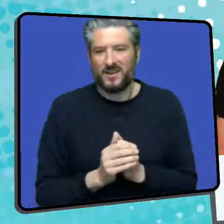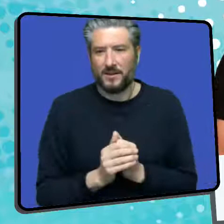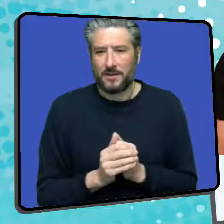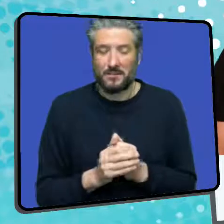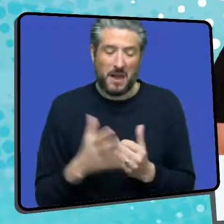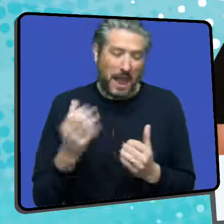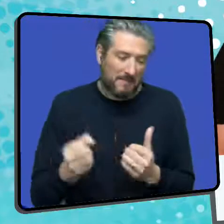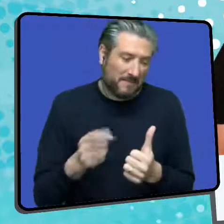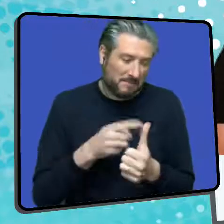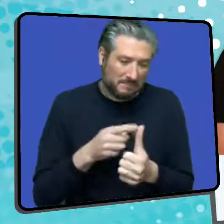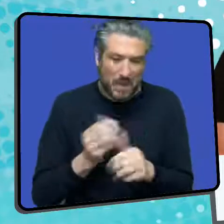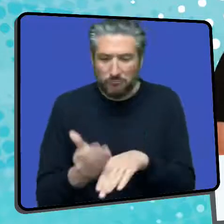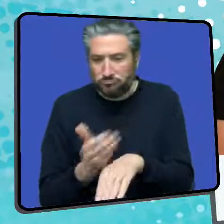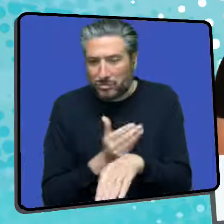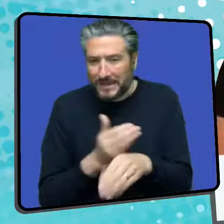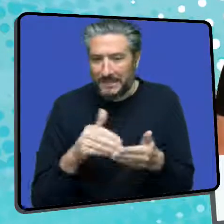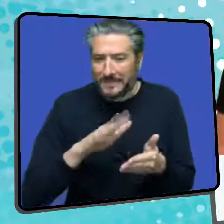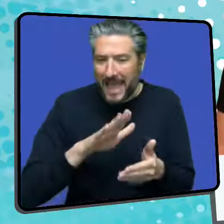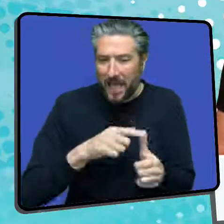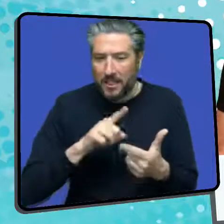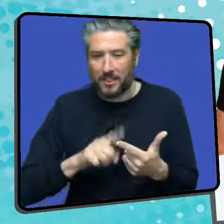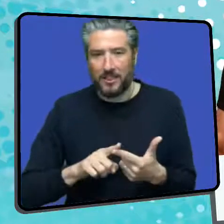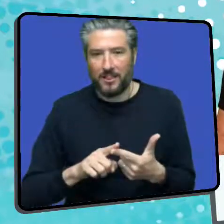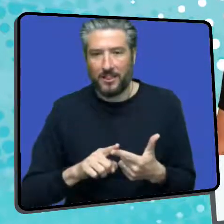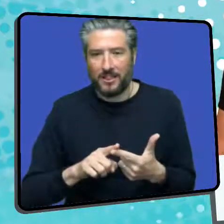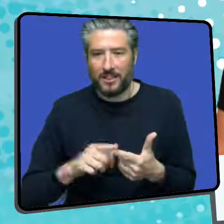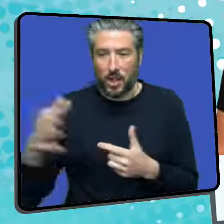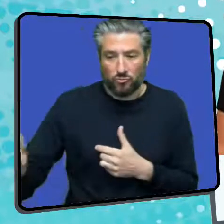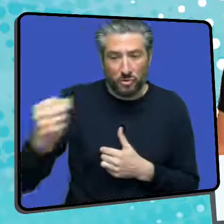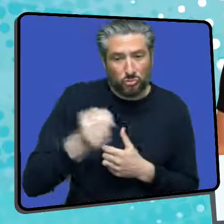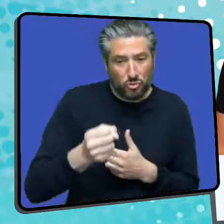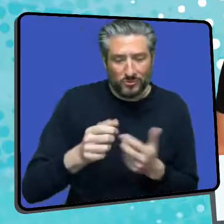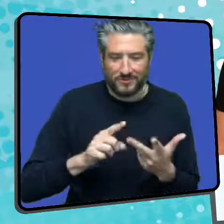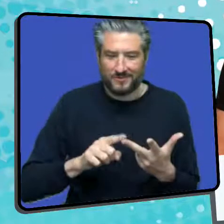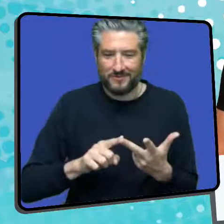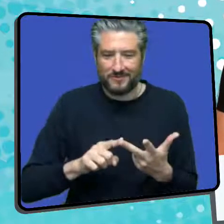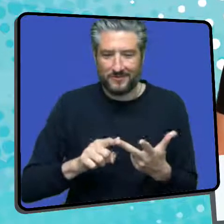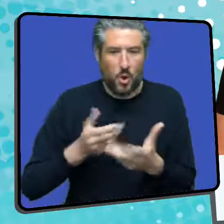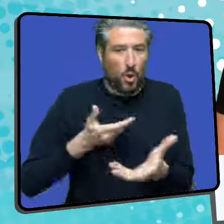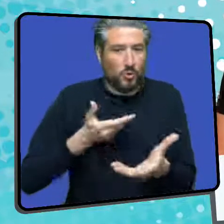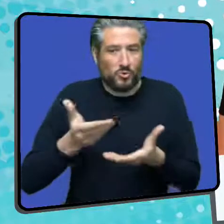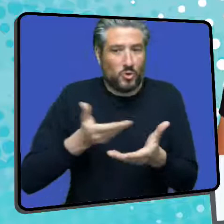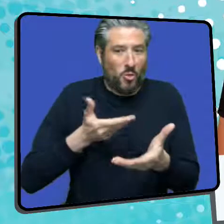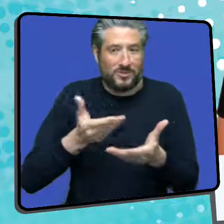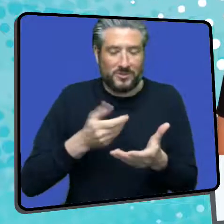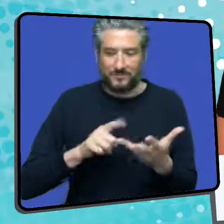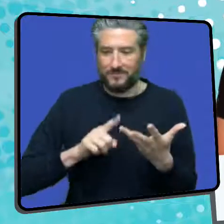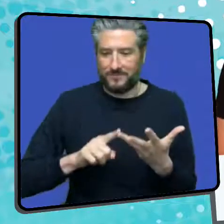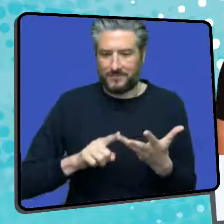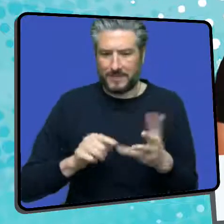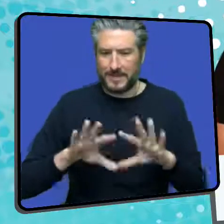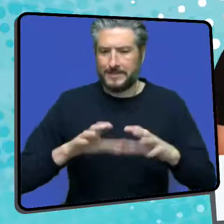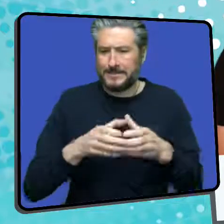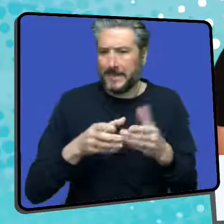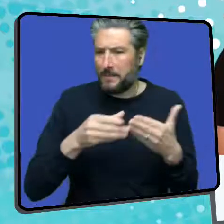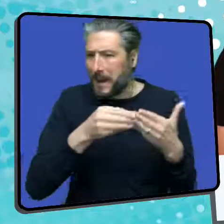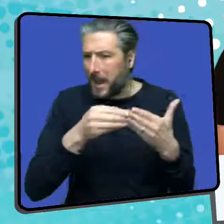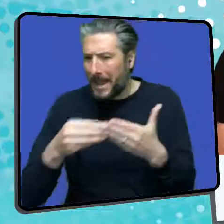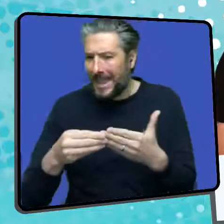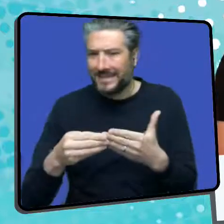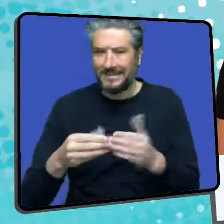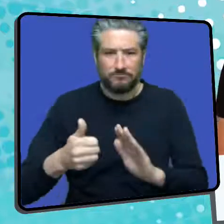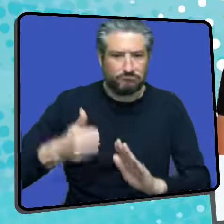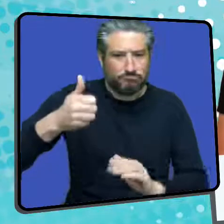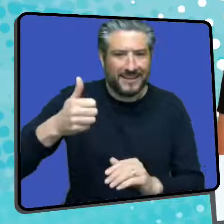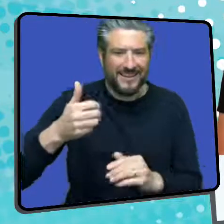recruiting, up to consultancy, and to people that actually lead the teams and create the deep neural networks and run them in